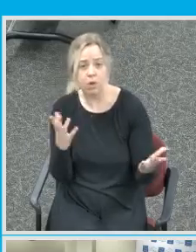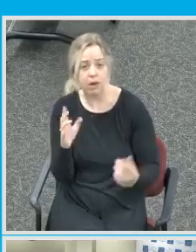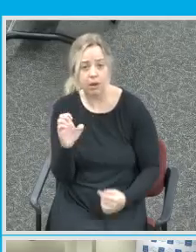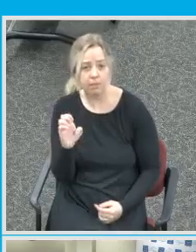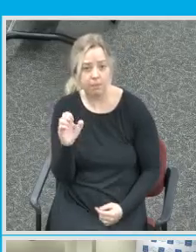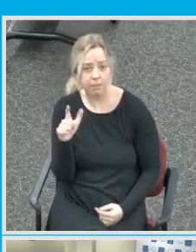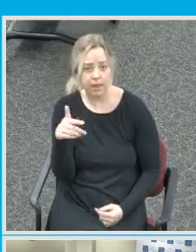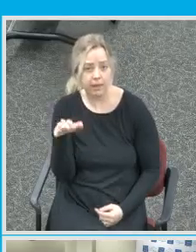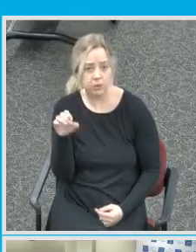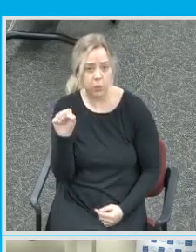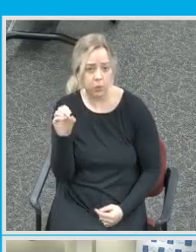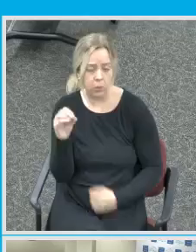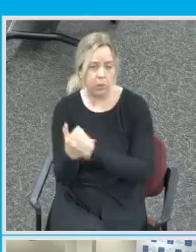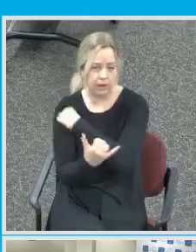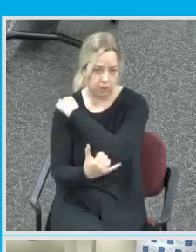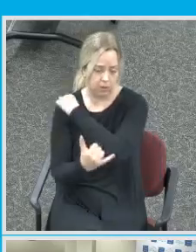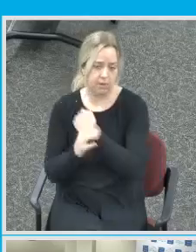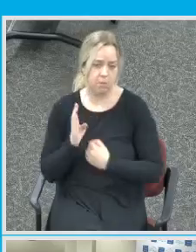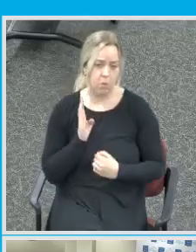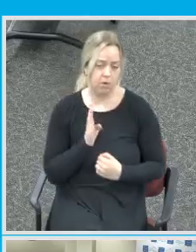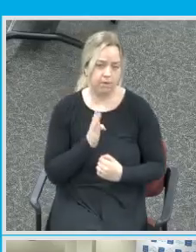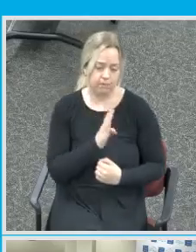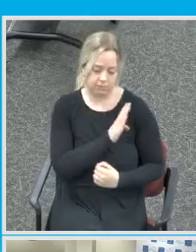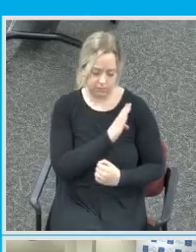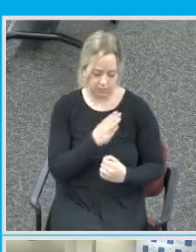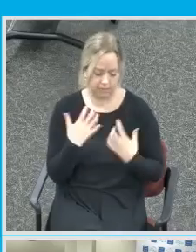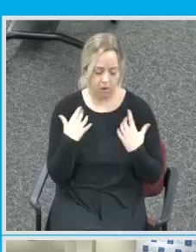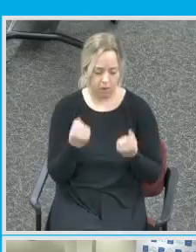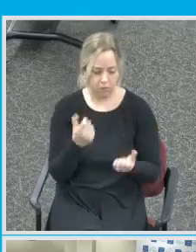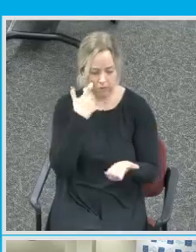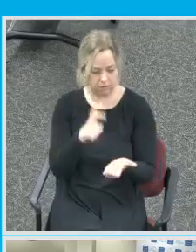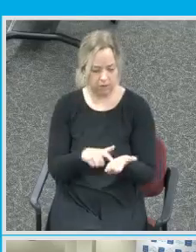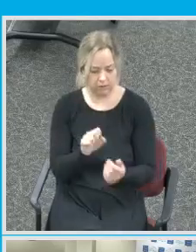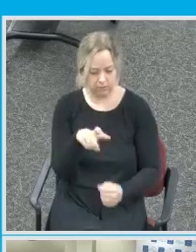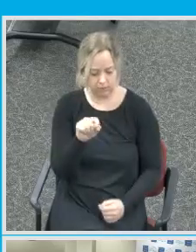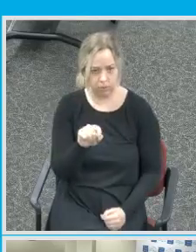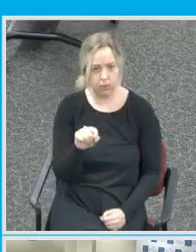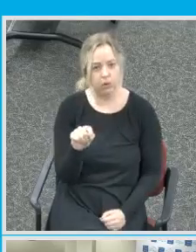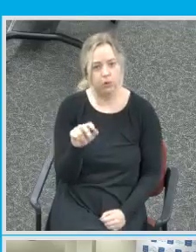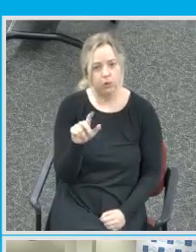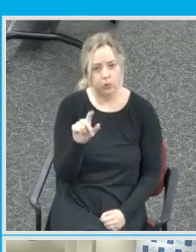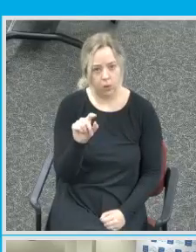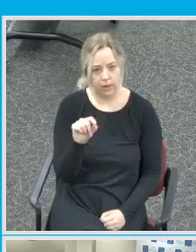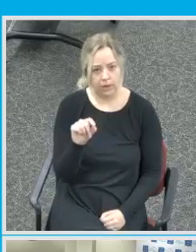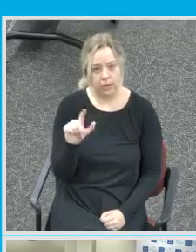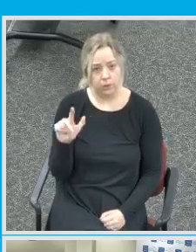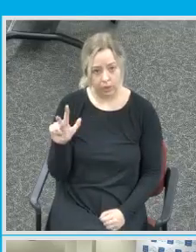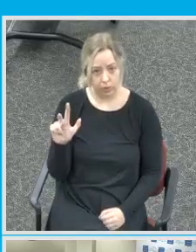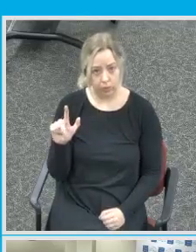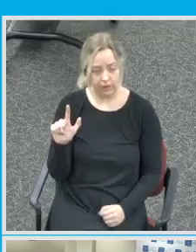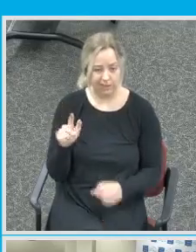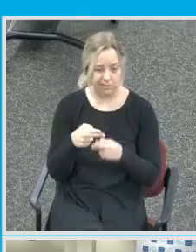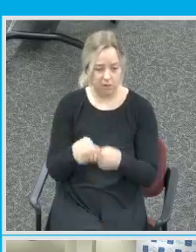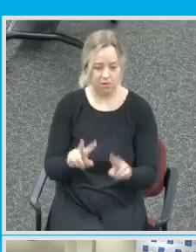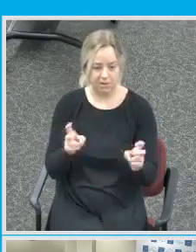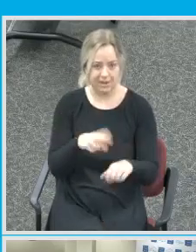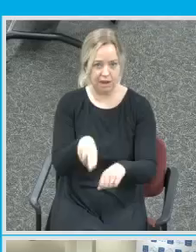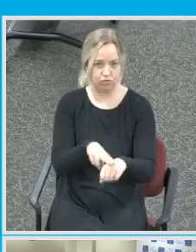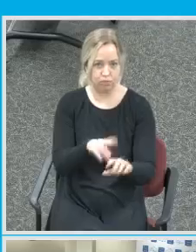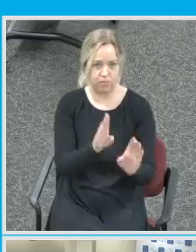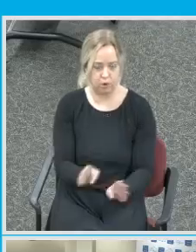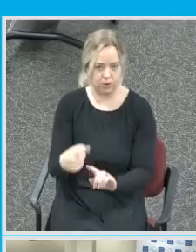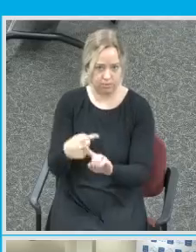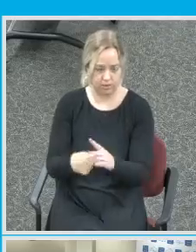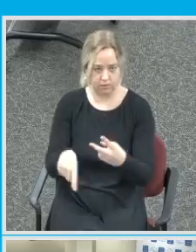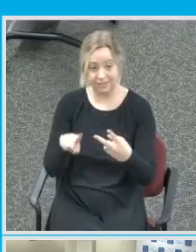Paso County Board of Health recognizing September 2023 as National Preparedness Month. And the second is proclamation of the